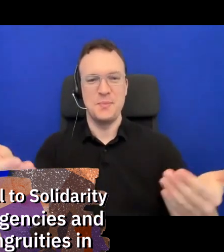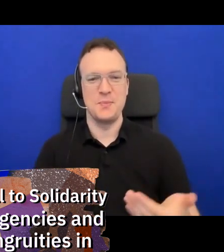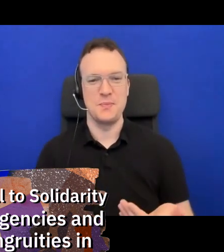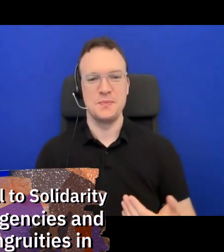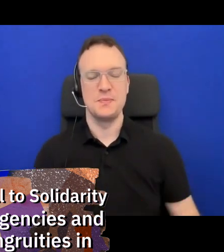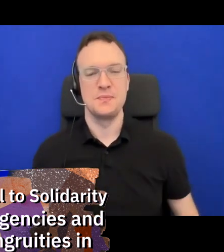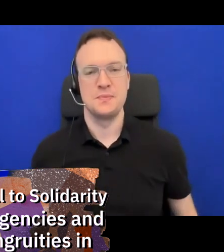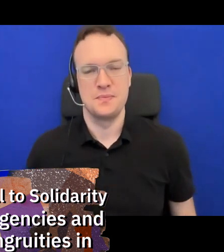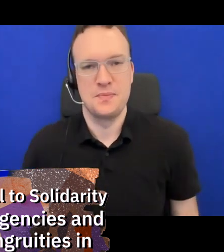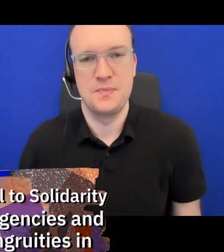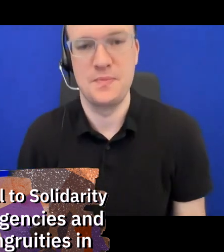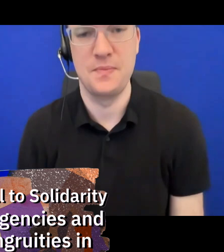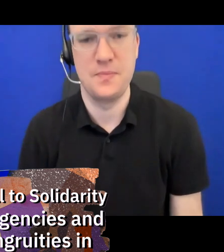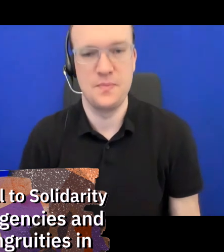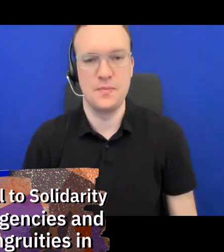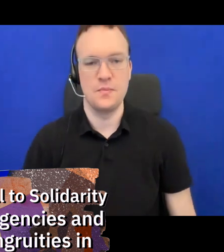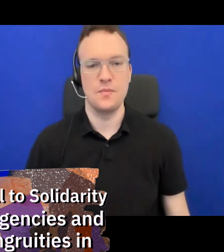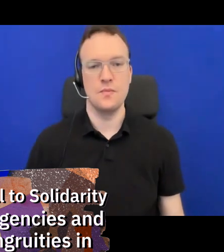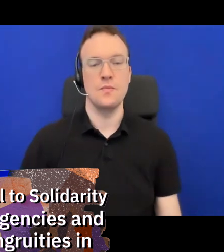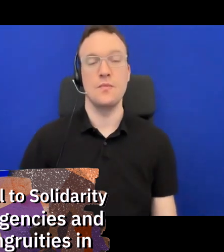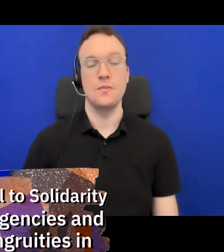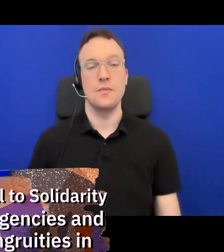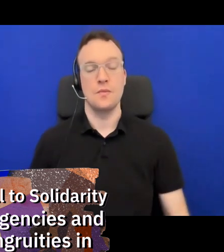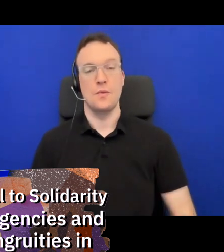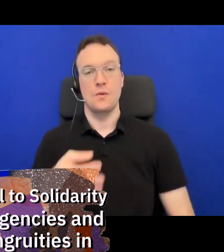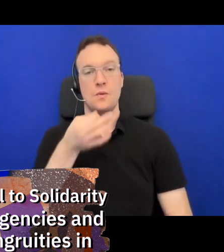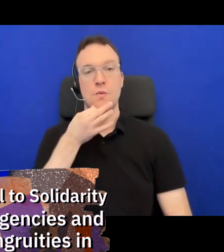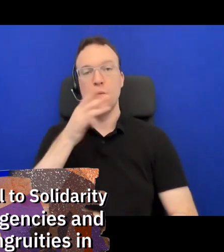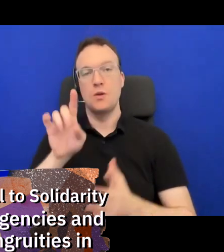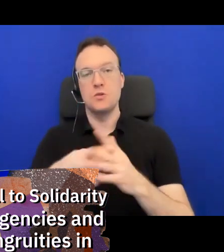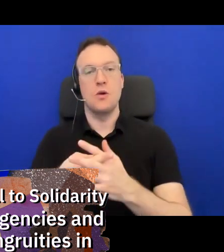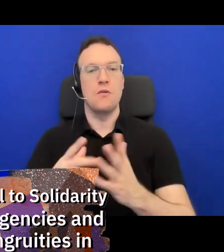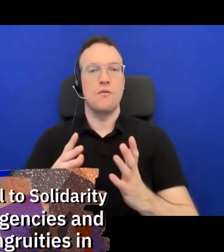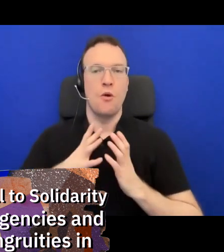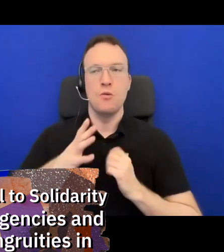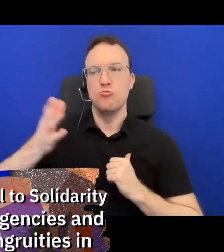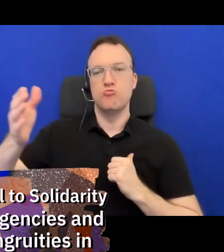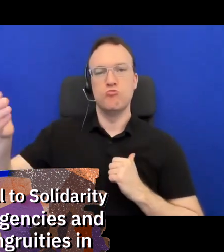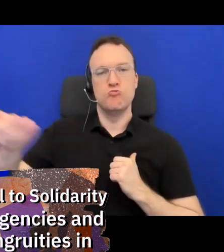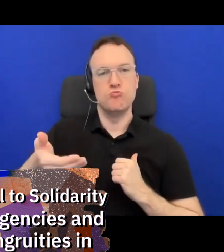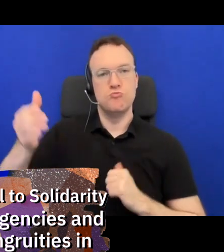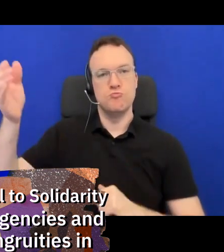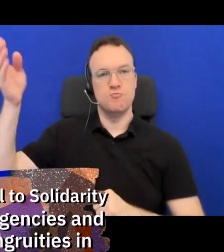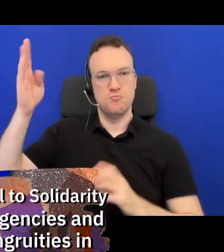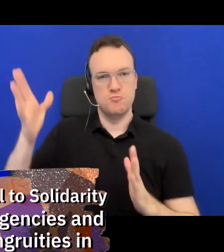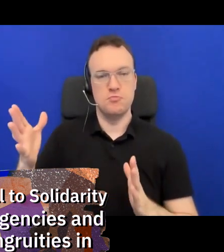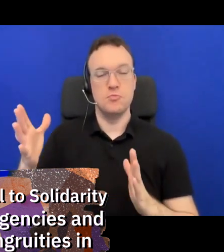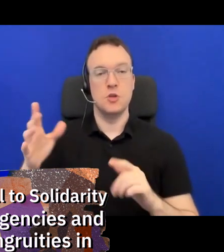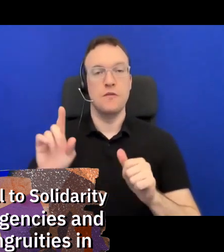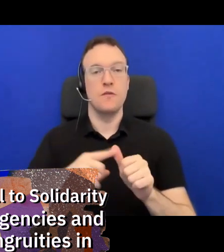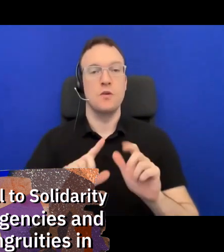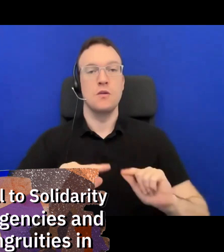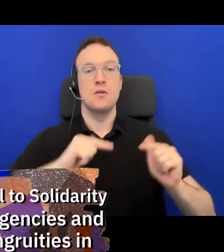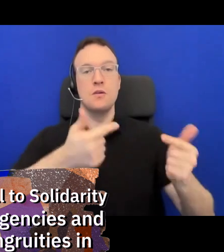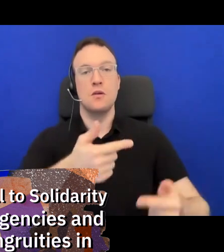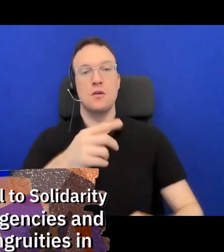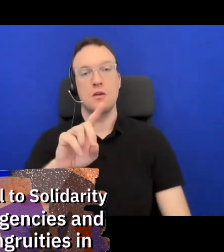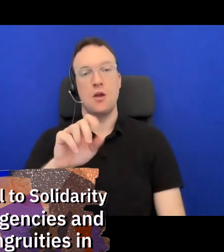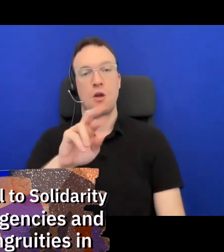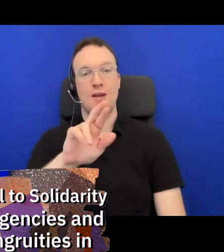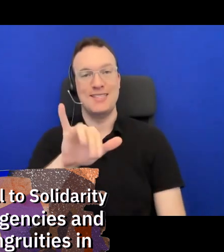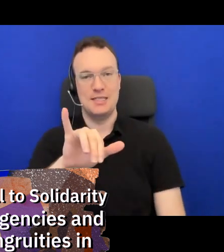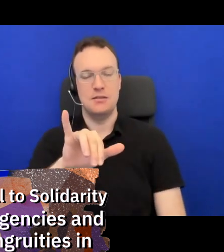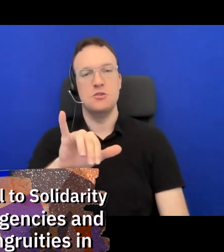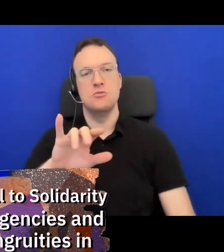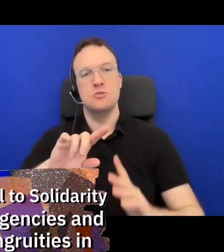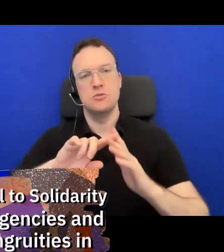Before we begin our formal programming, I'm going to turn to my colleague, Darcy Bilal, to